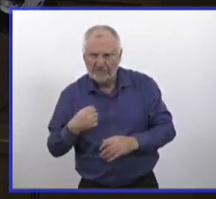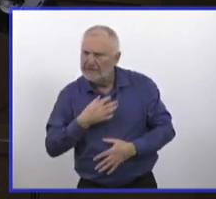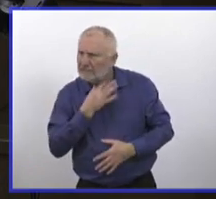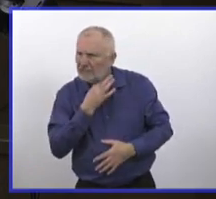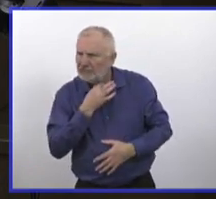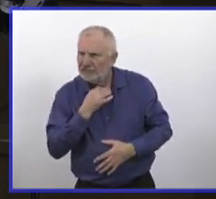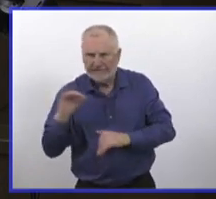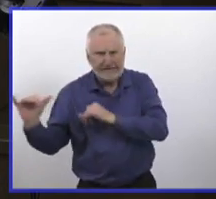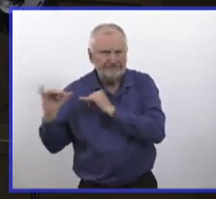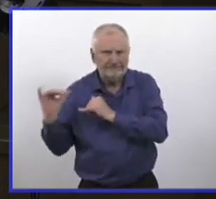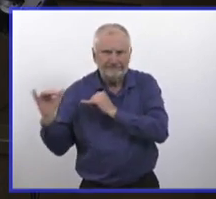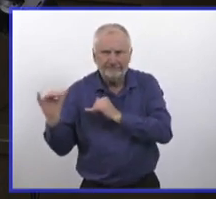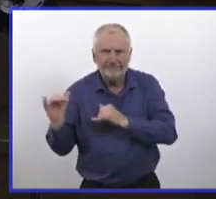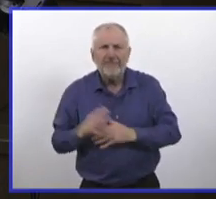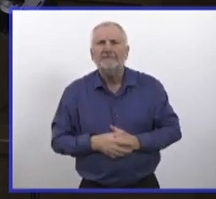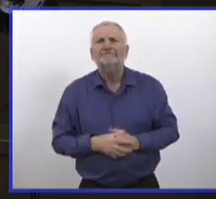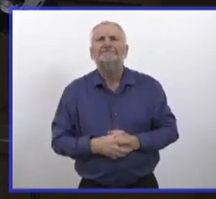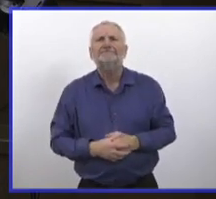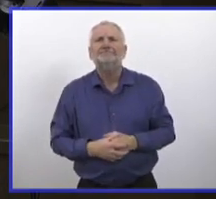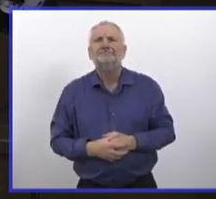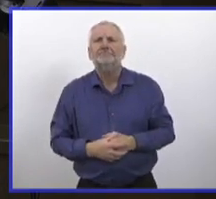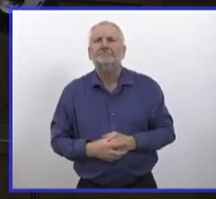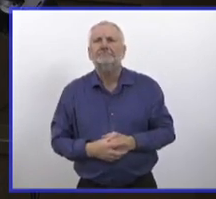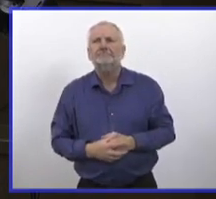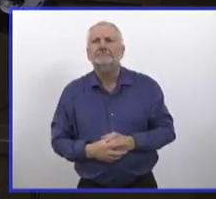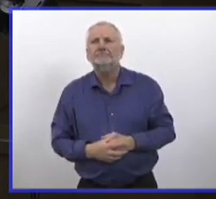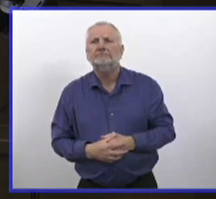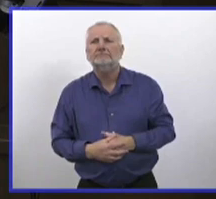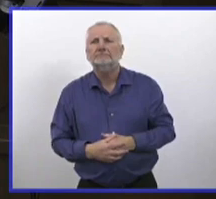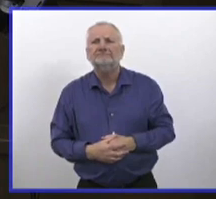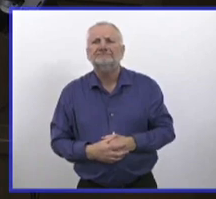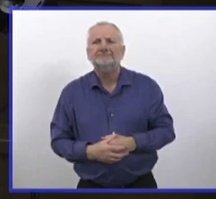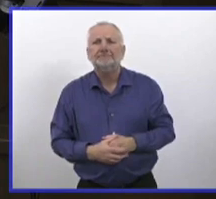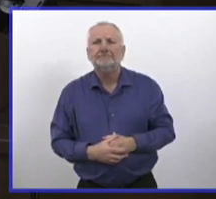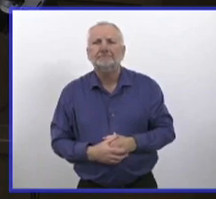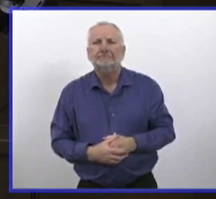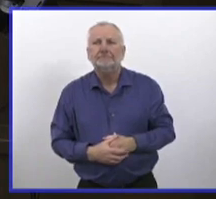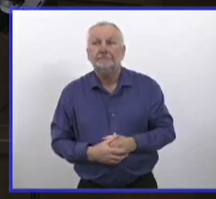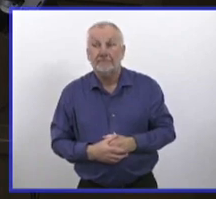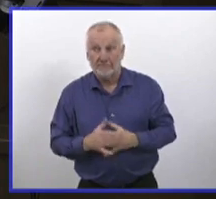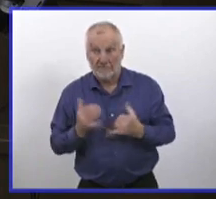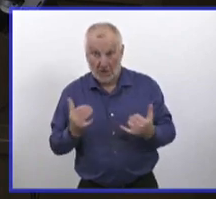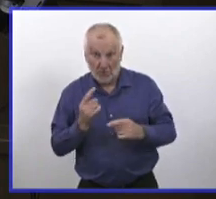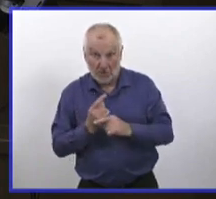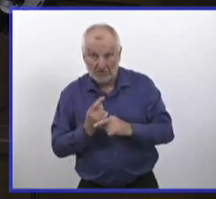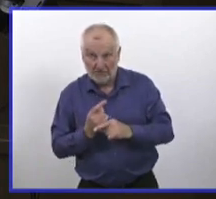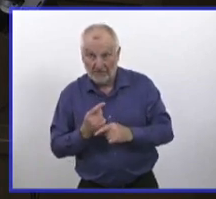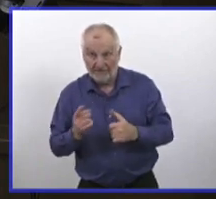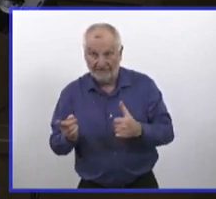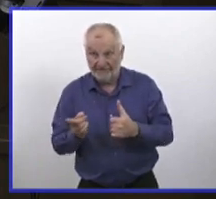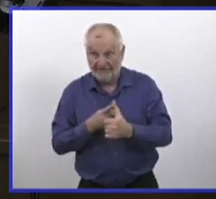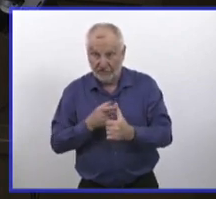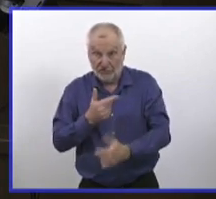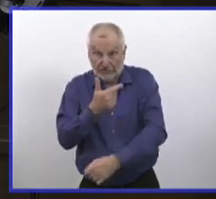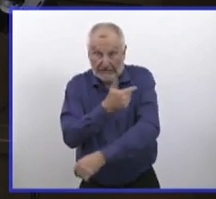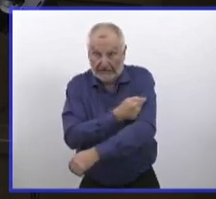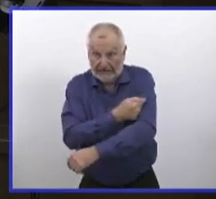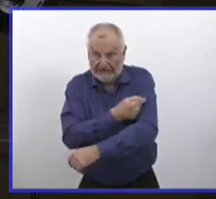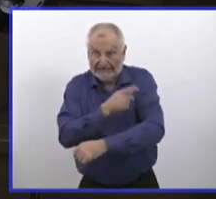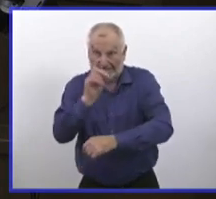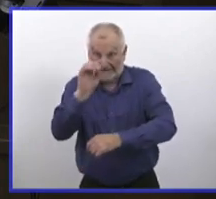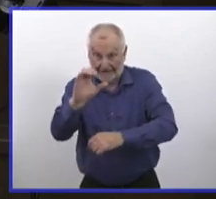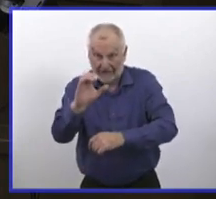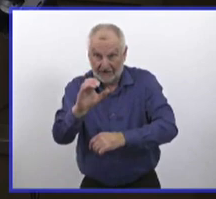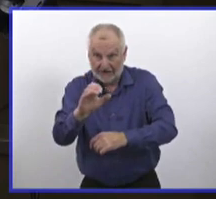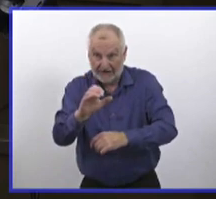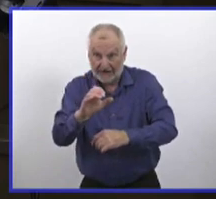I'm wondering, considering we're only at the 3-month mark since the first vaccine was administered, could